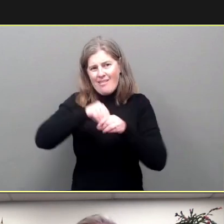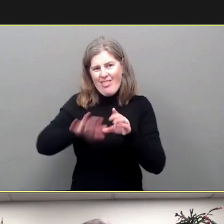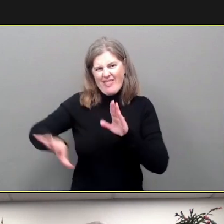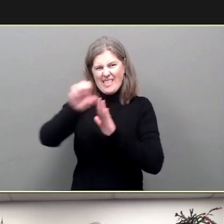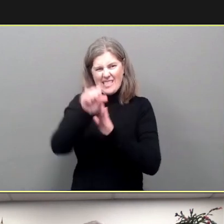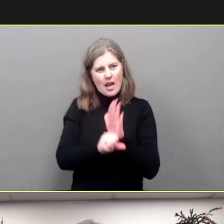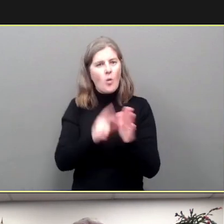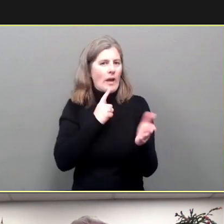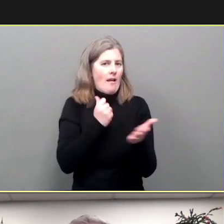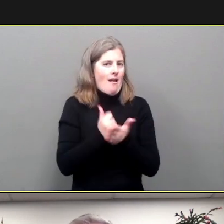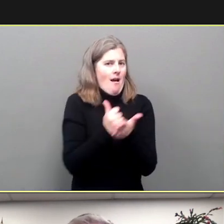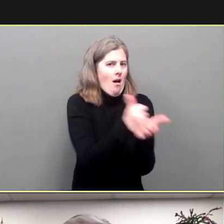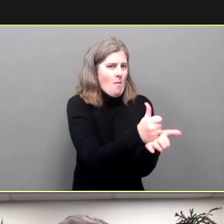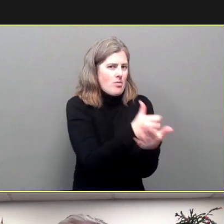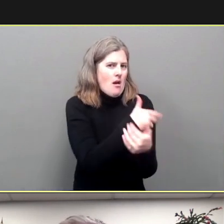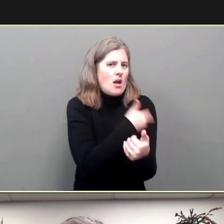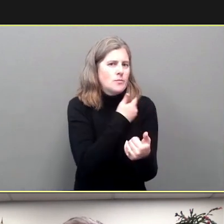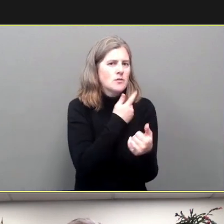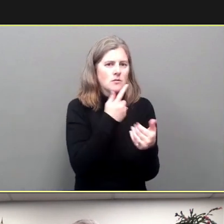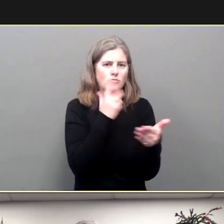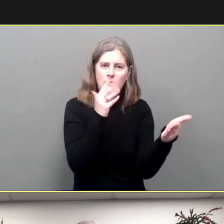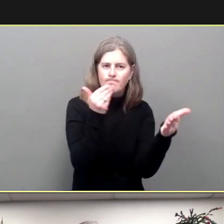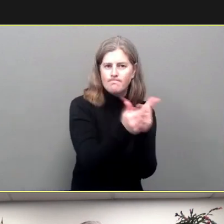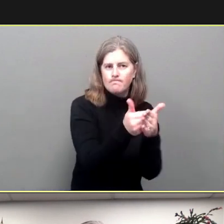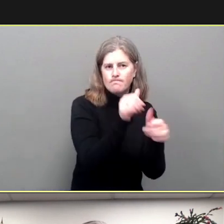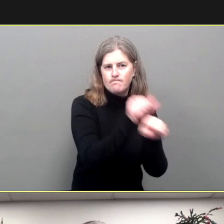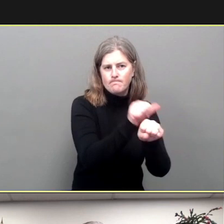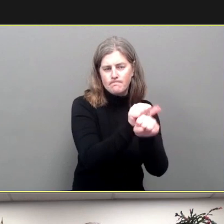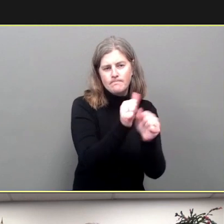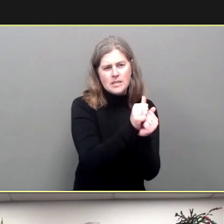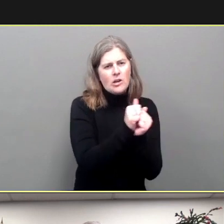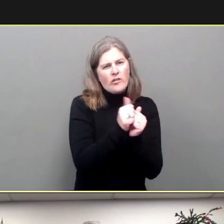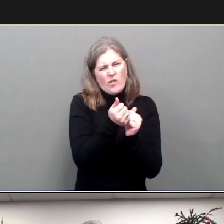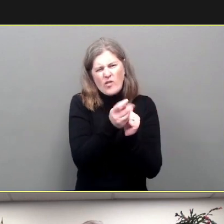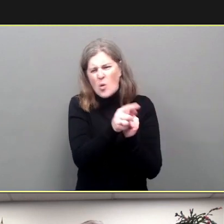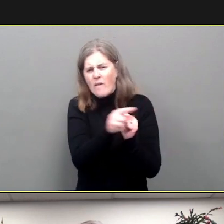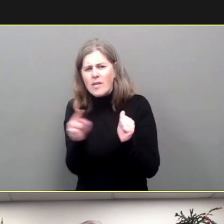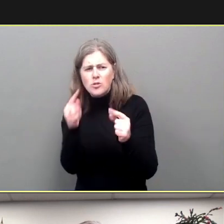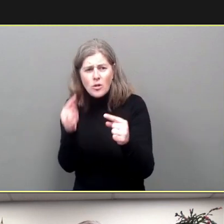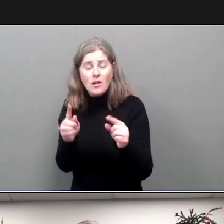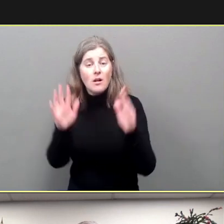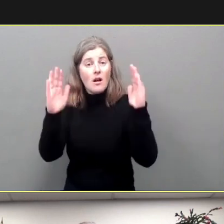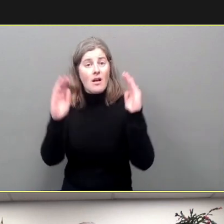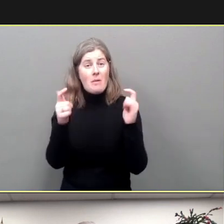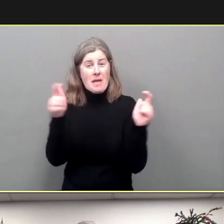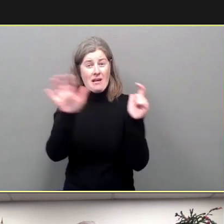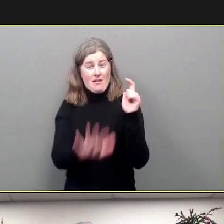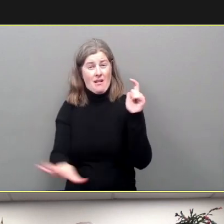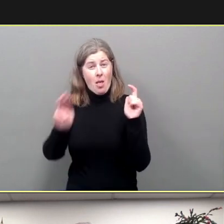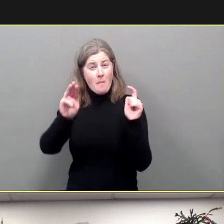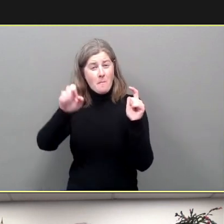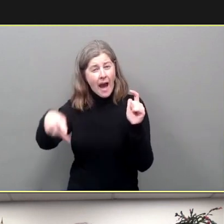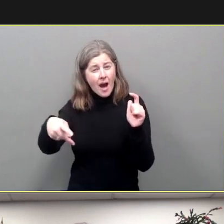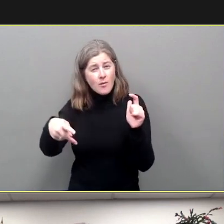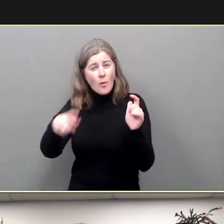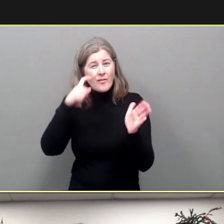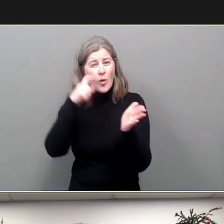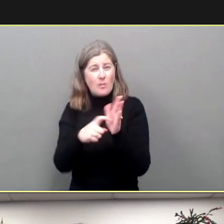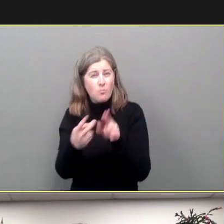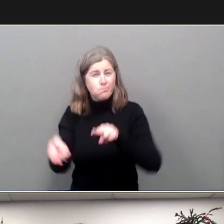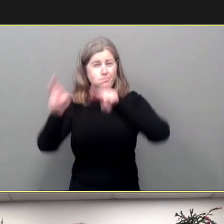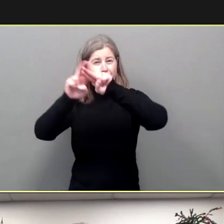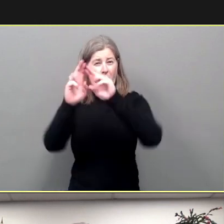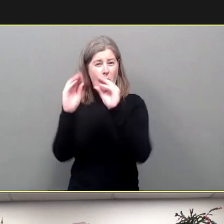able to assist the hospitals, and very, very few folks are having trouble. The big change in this map is the bump